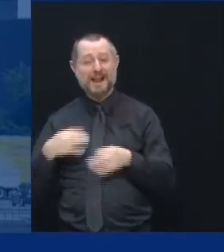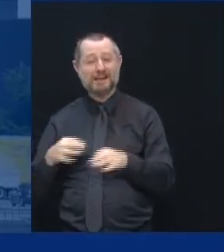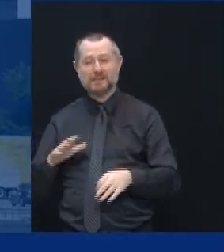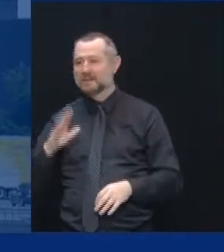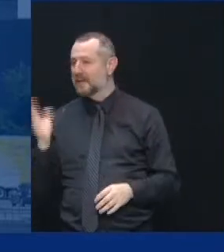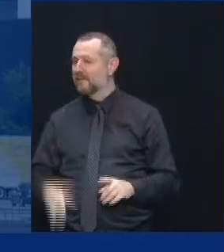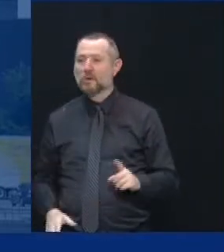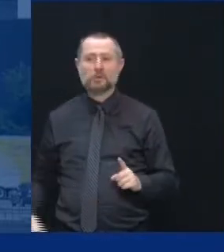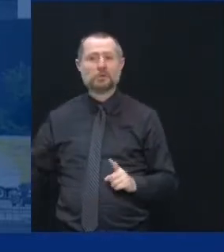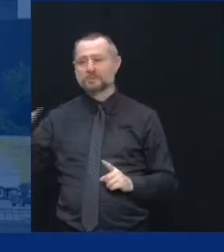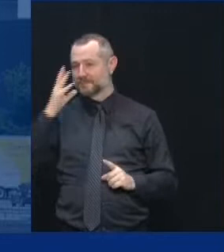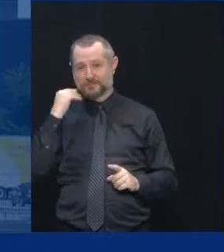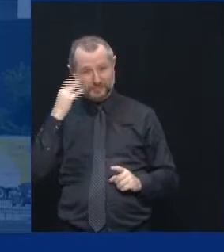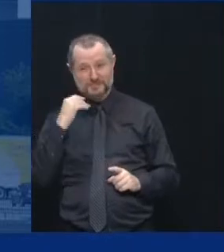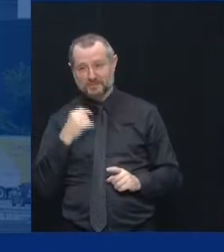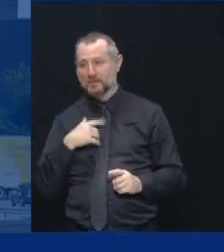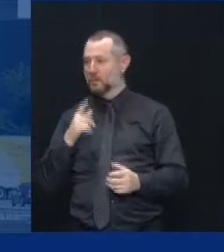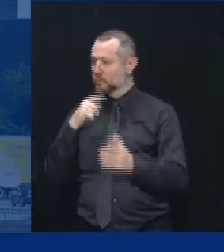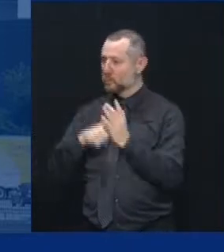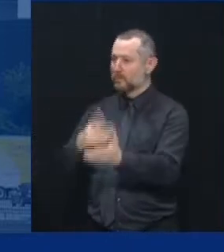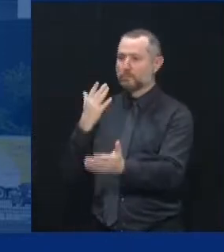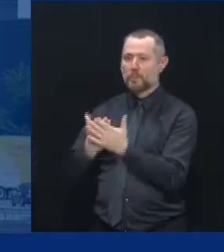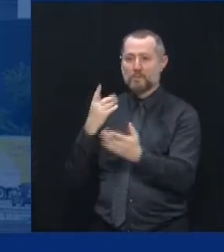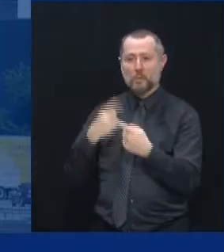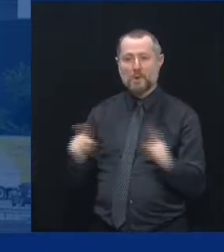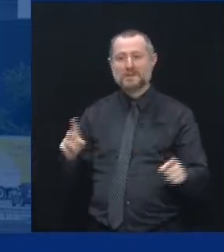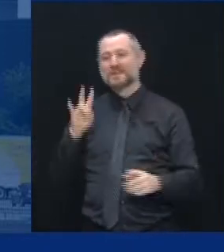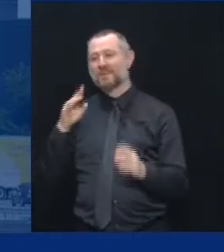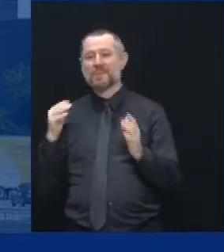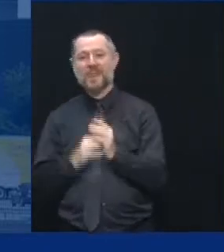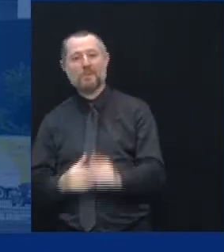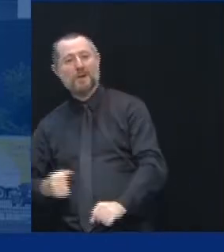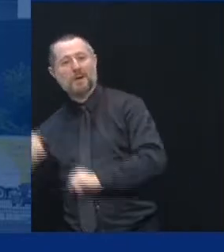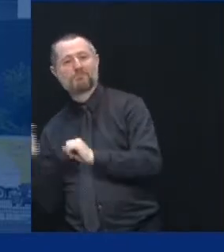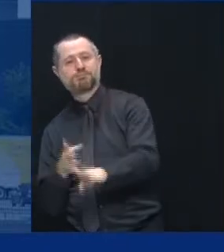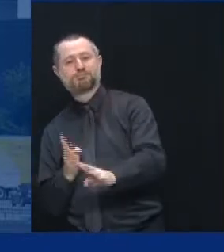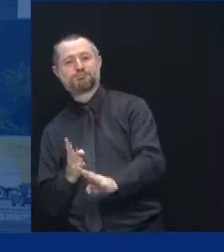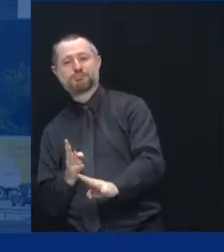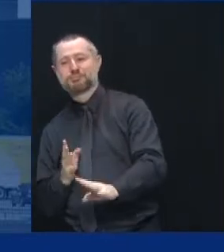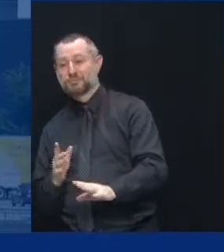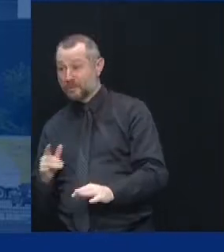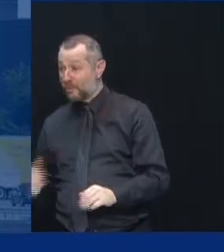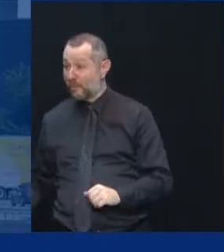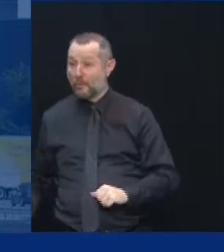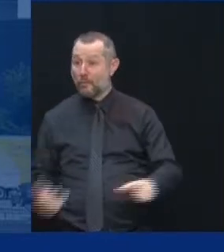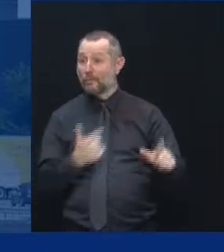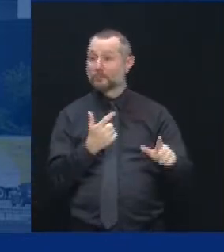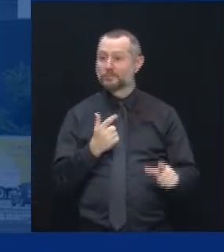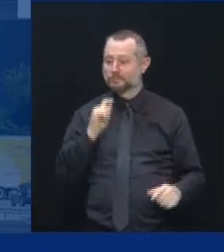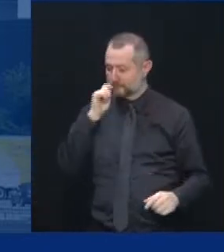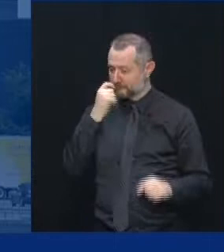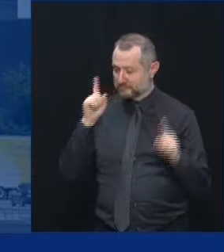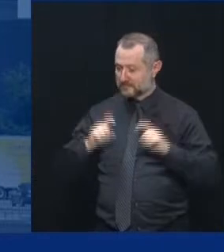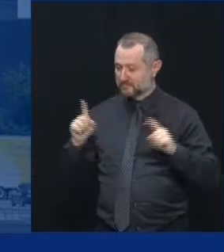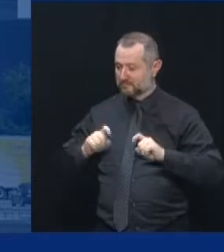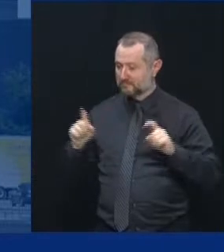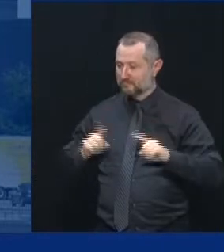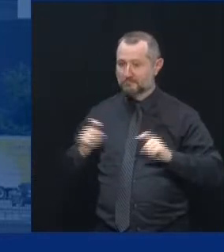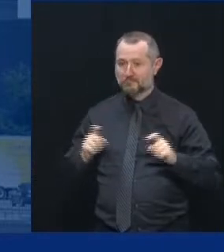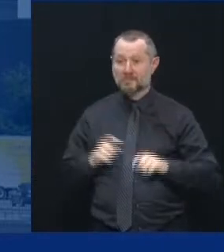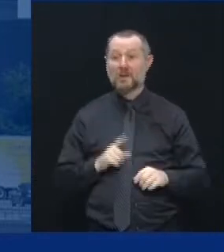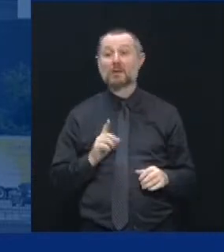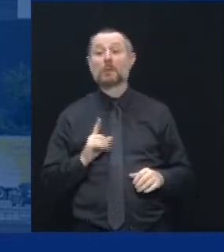success. 7,000 people in a stadium, everyone tested. Only stadium to open